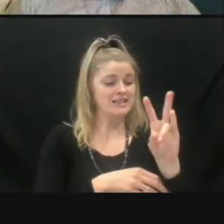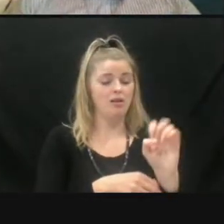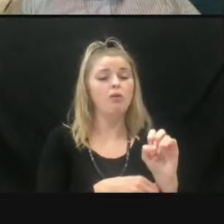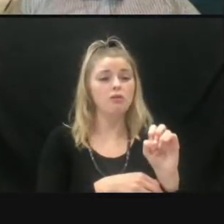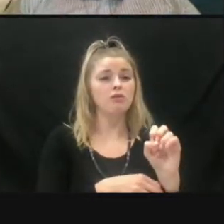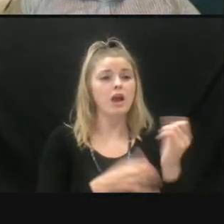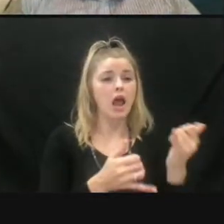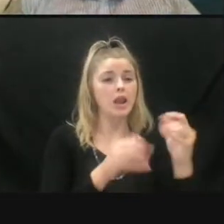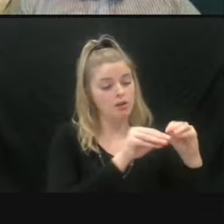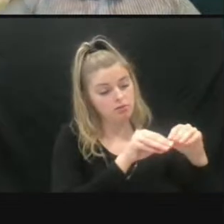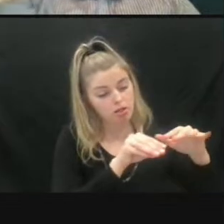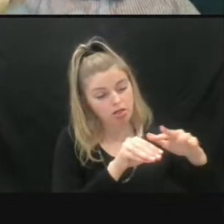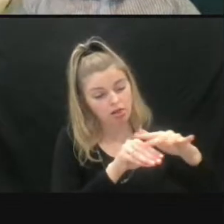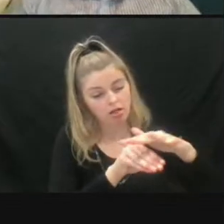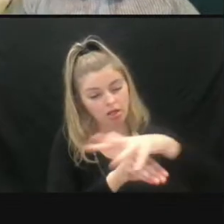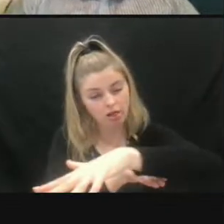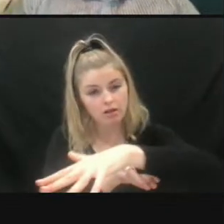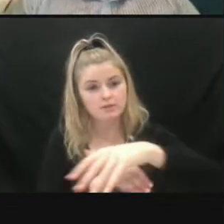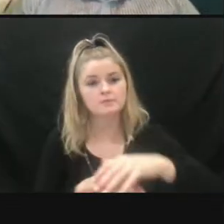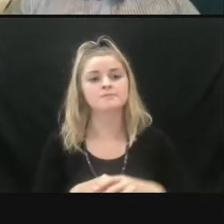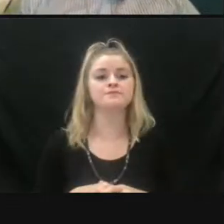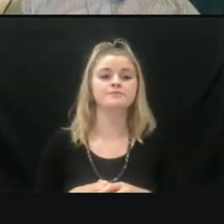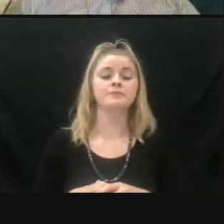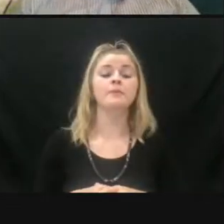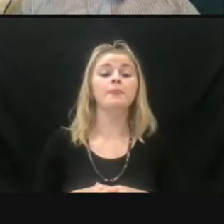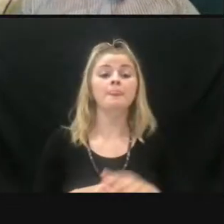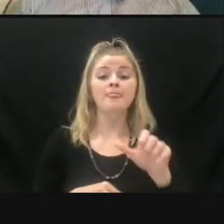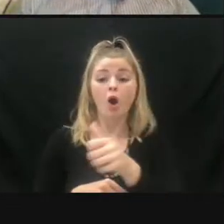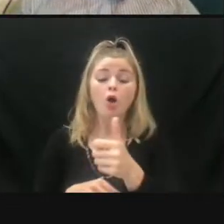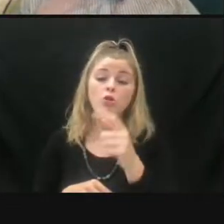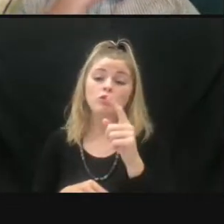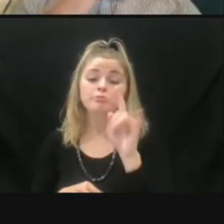pod that looks like a round cat's tail.